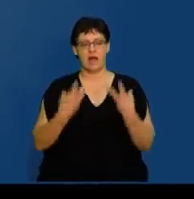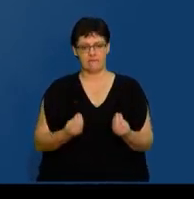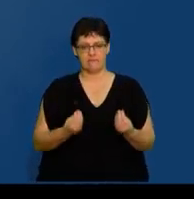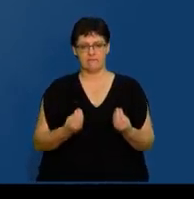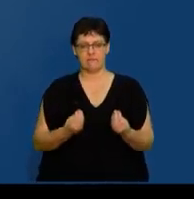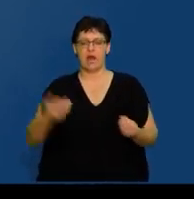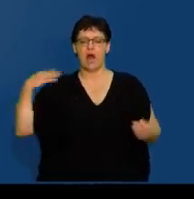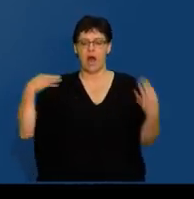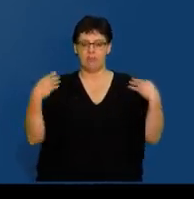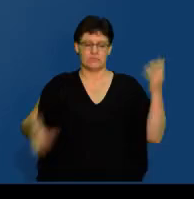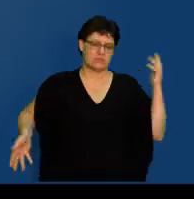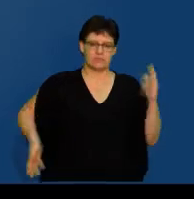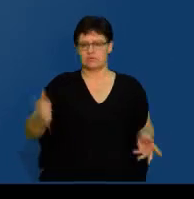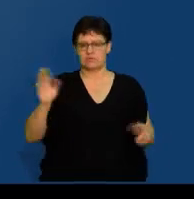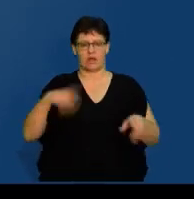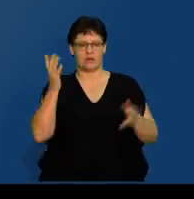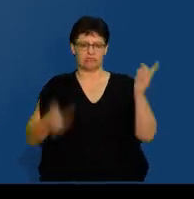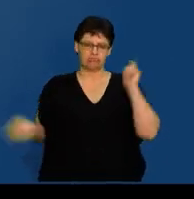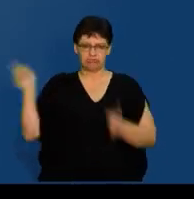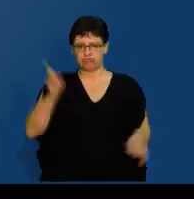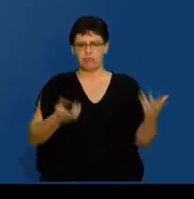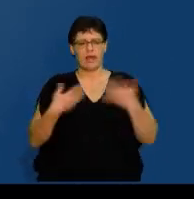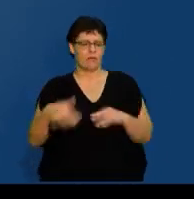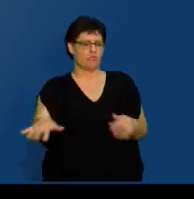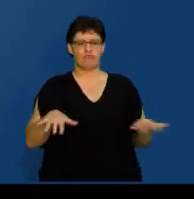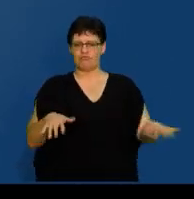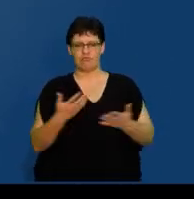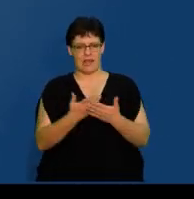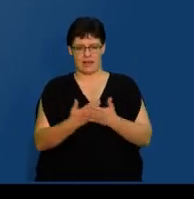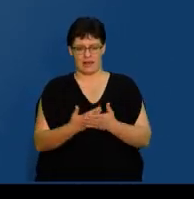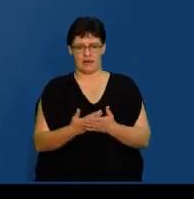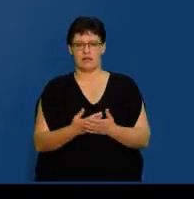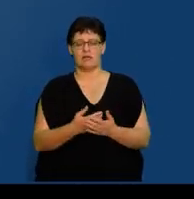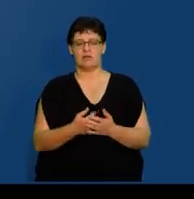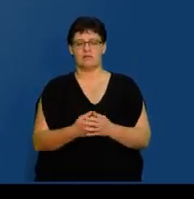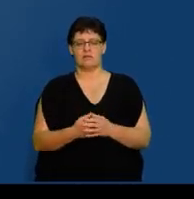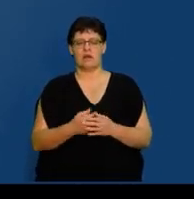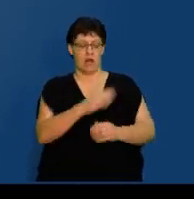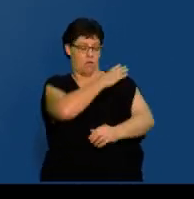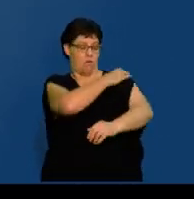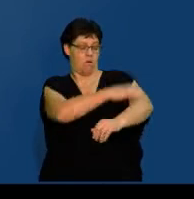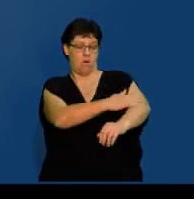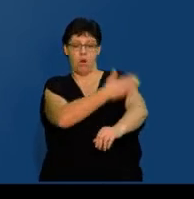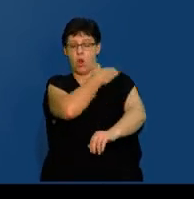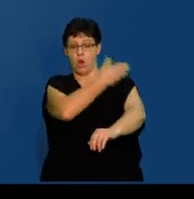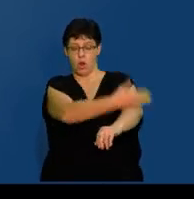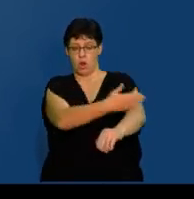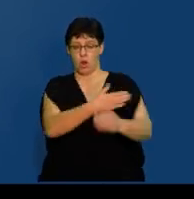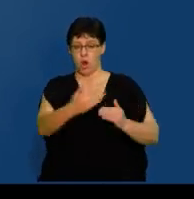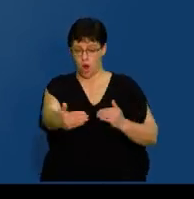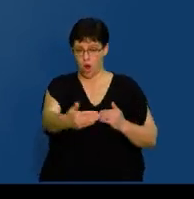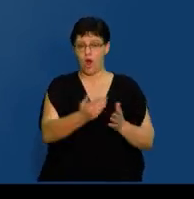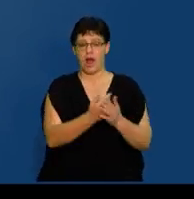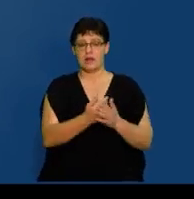rotating arms, and you're able to rotate your arms and move them. We have a long upper arm, and we have the ability to